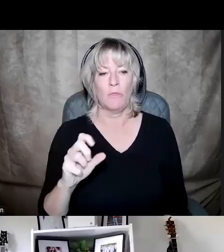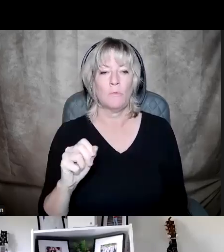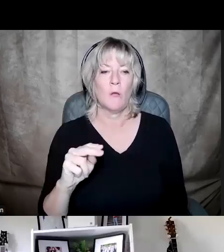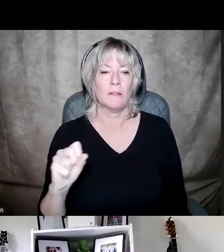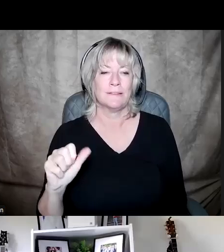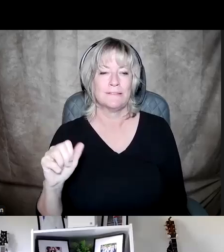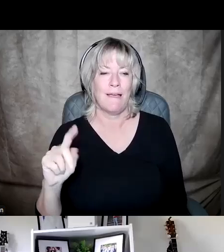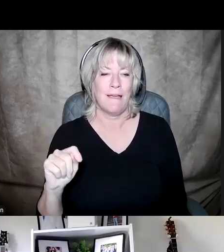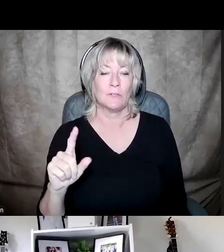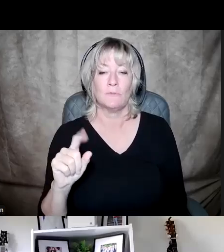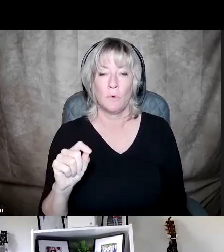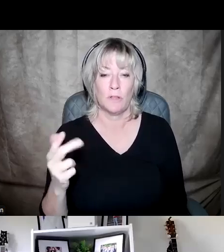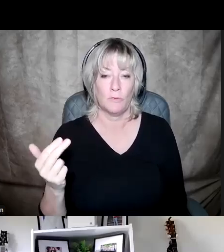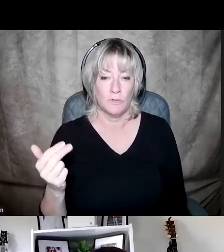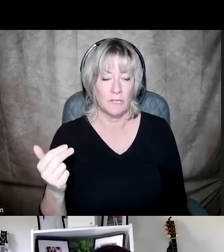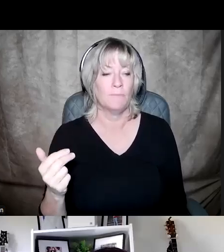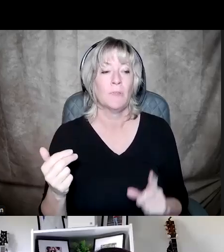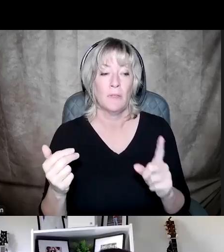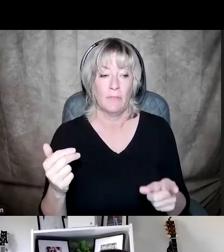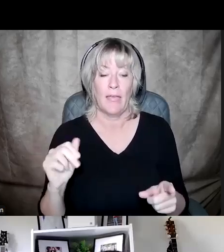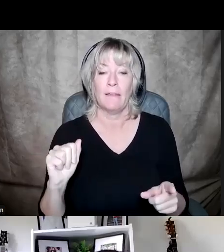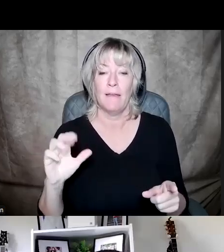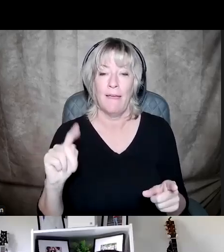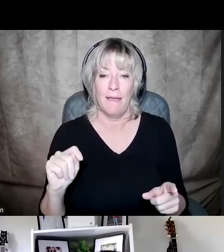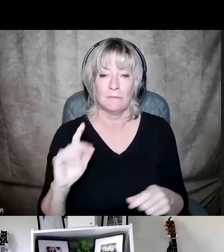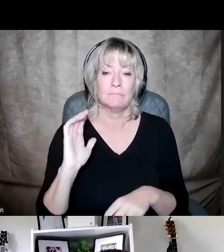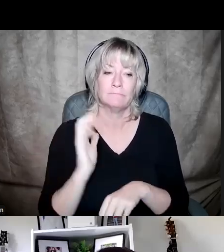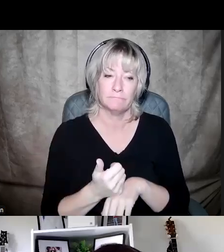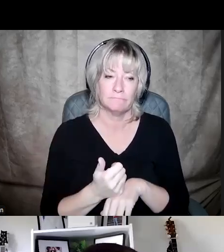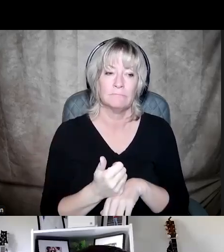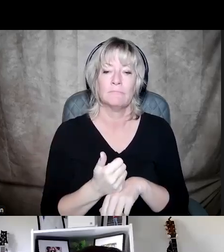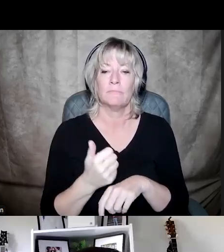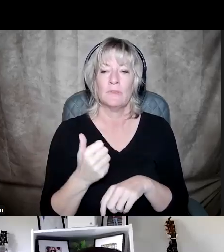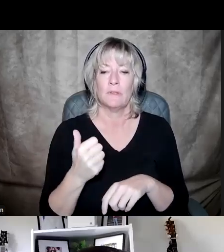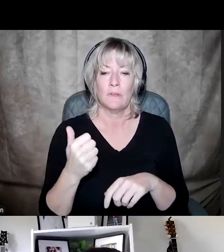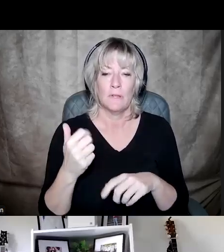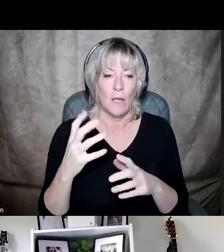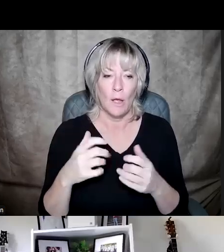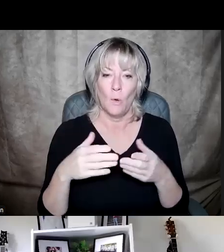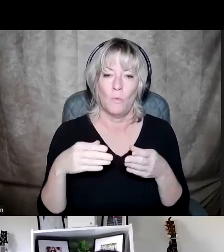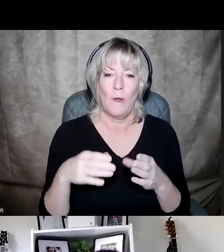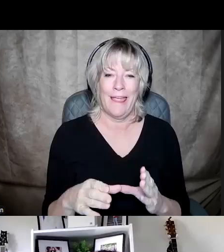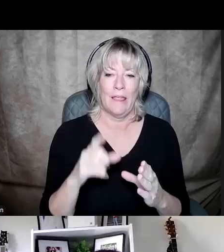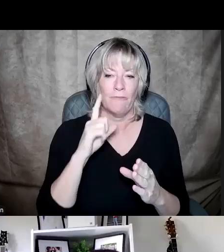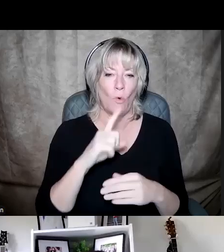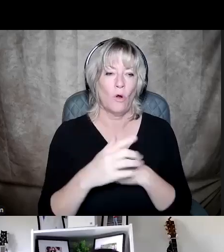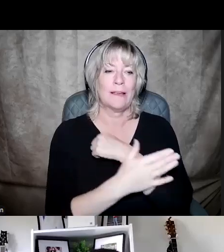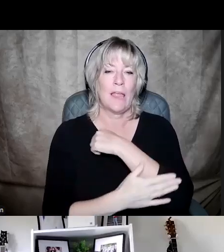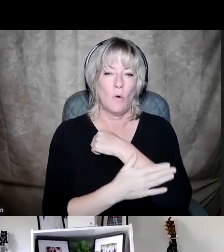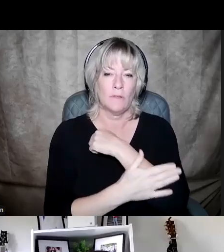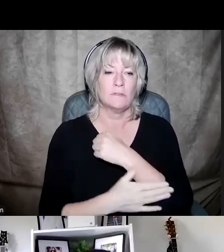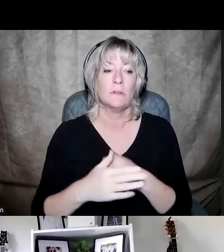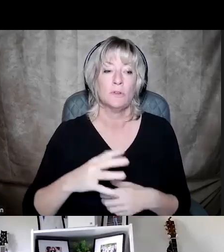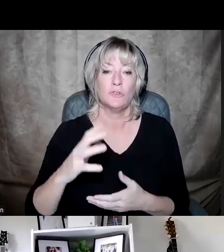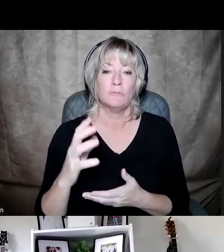2013. And this was an act which established a competitive grant mechanism for counties to use these